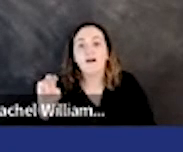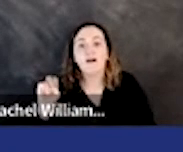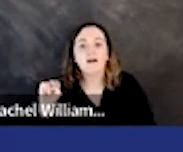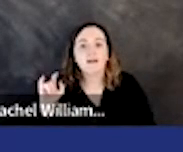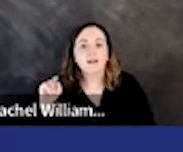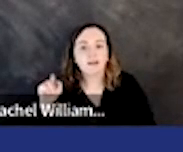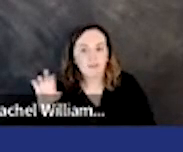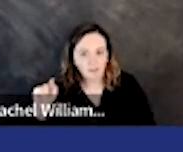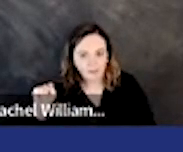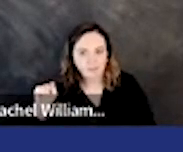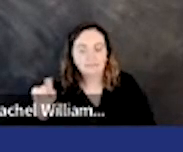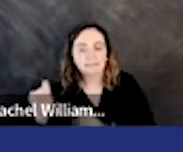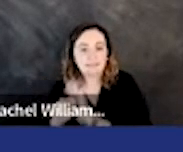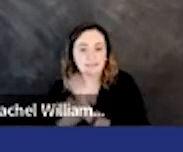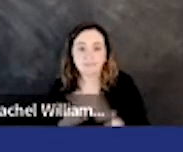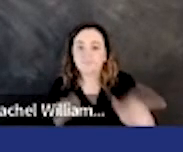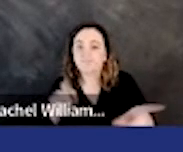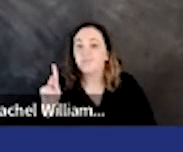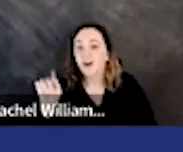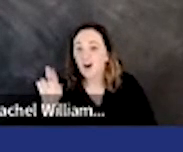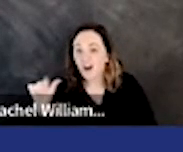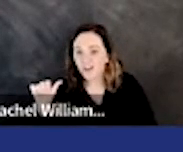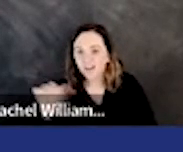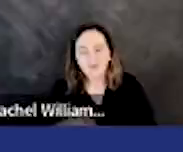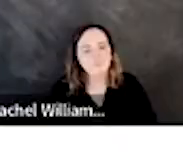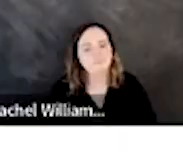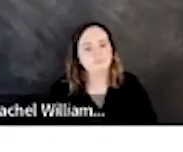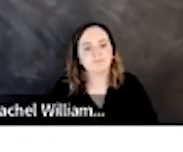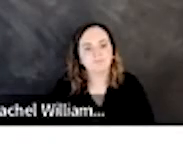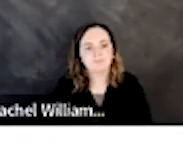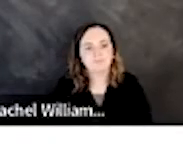Carla Sandoval Rosado.